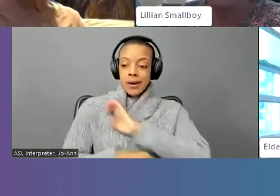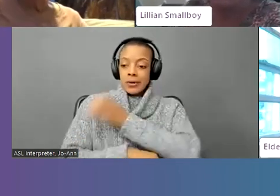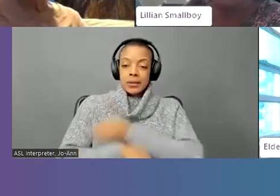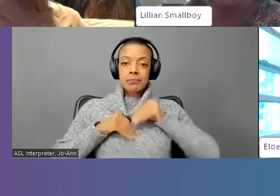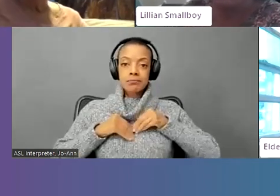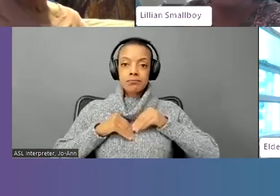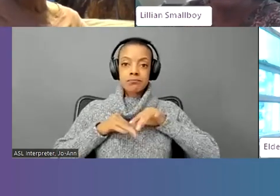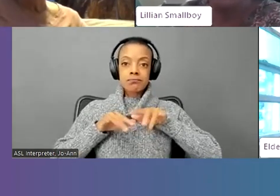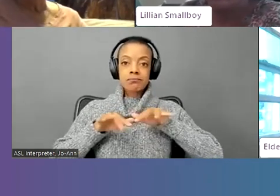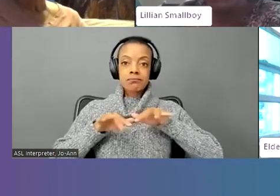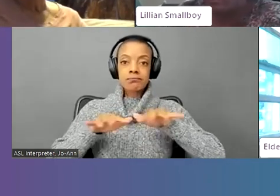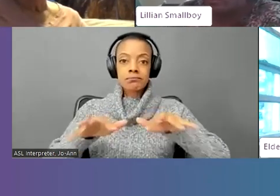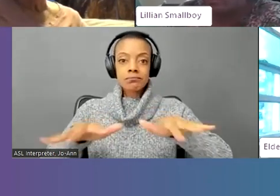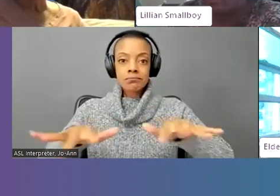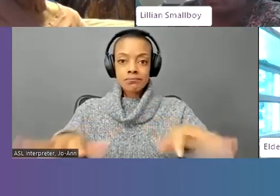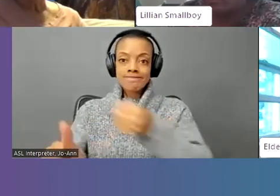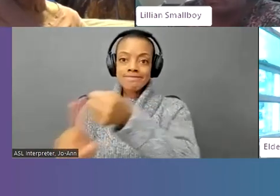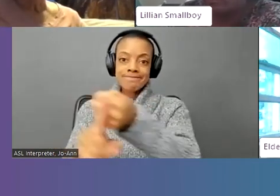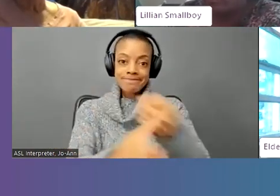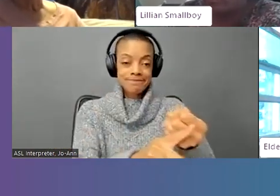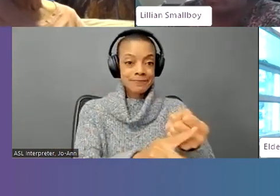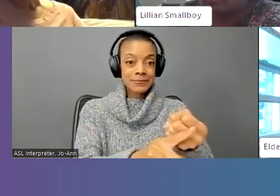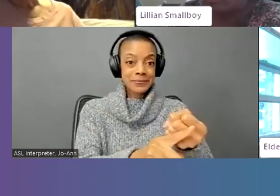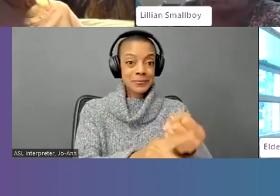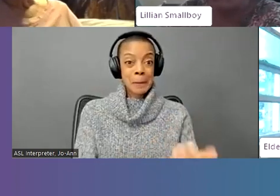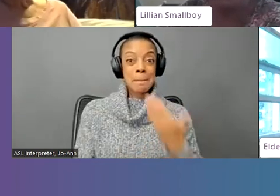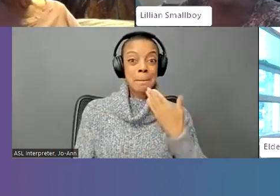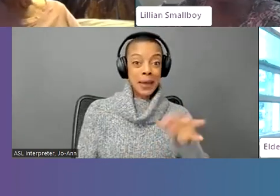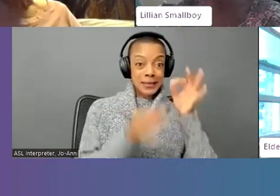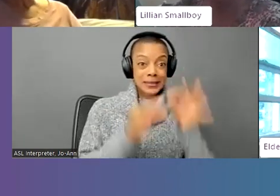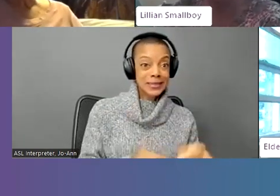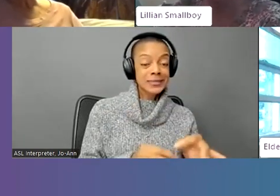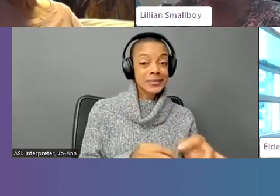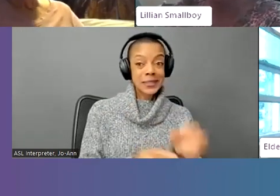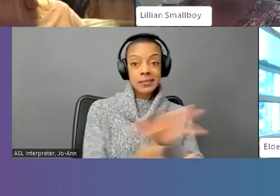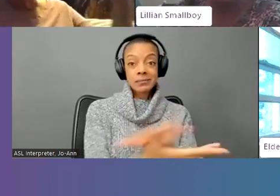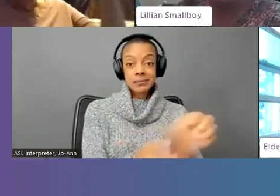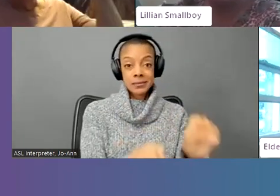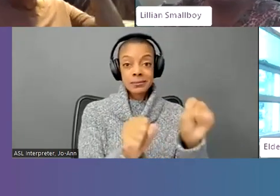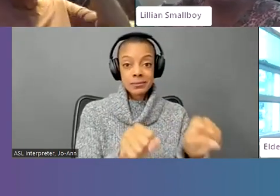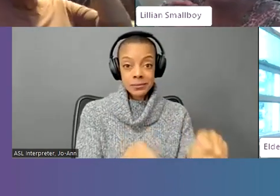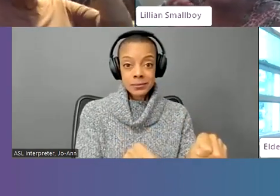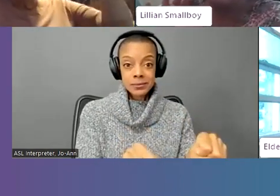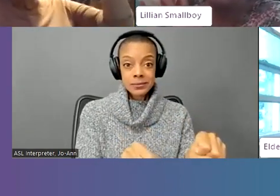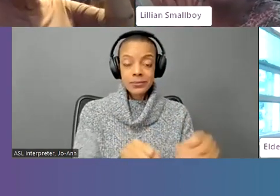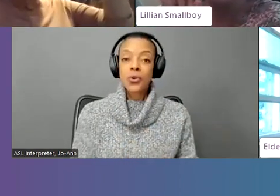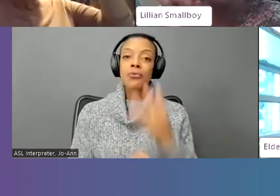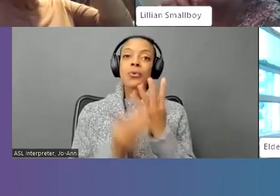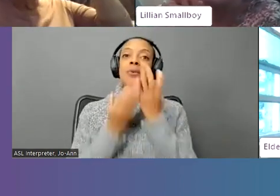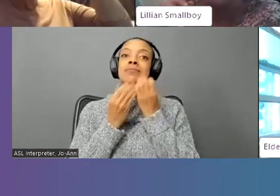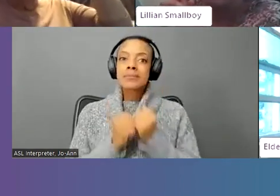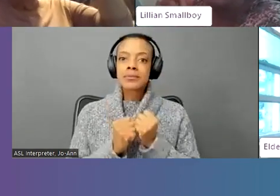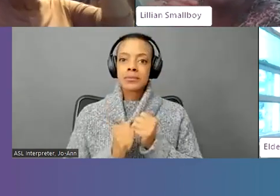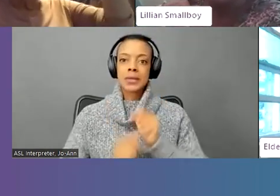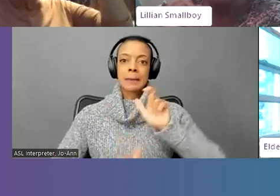can be damaging if we make wrong choices. So the four sacred beings are always there working with our thoughts